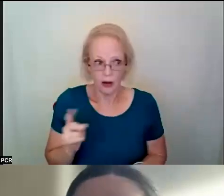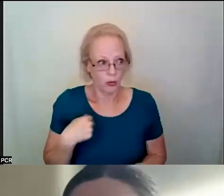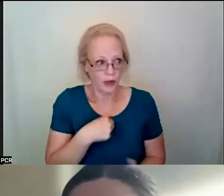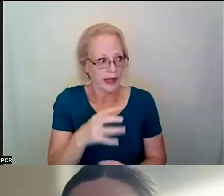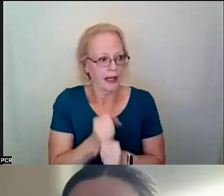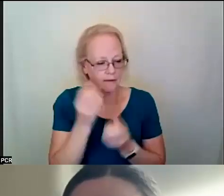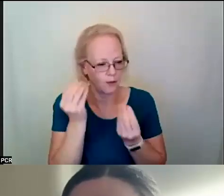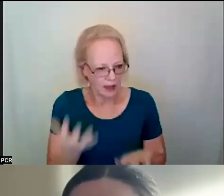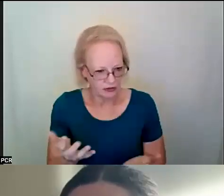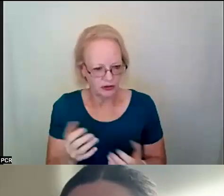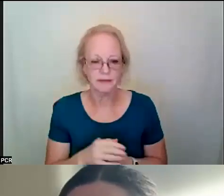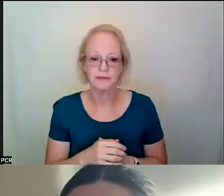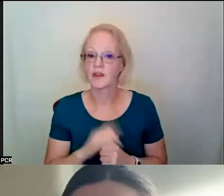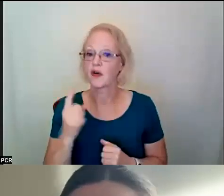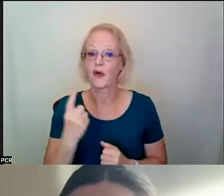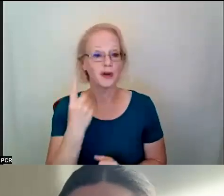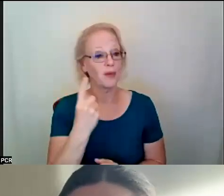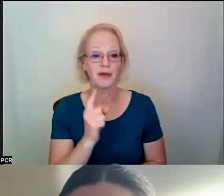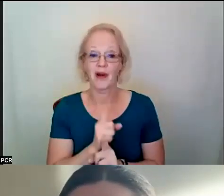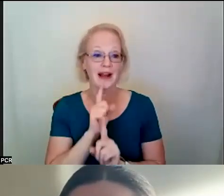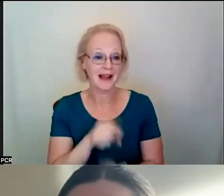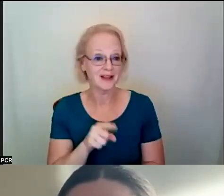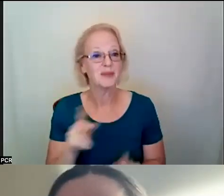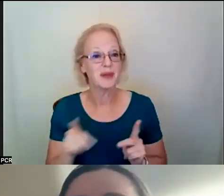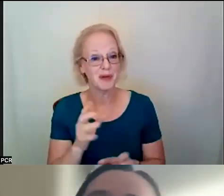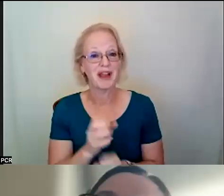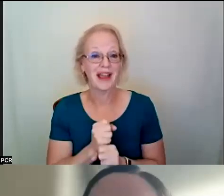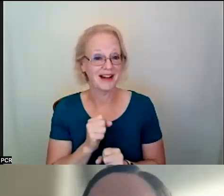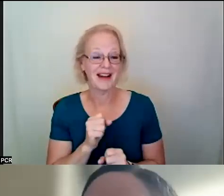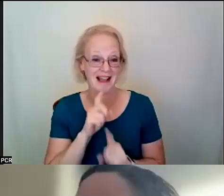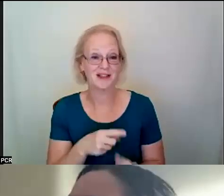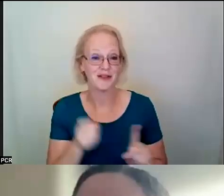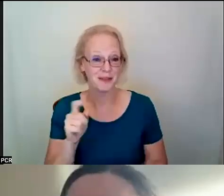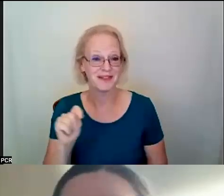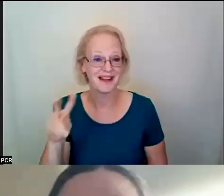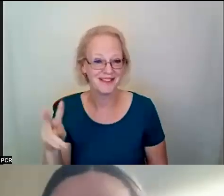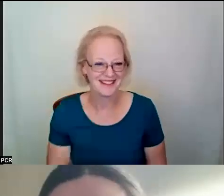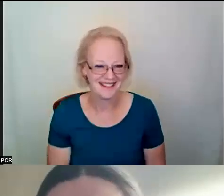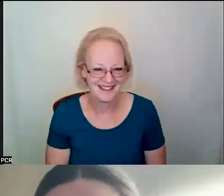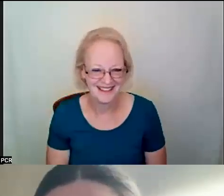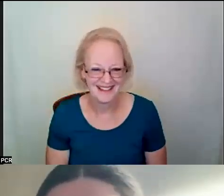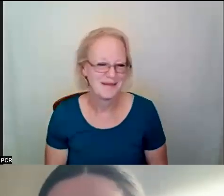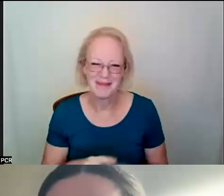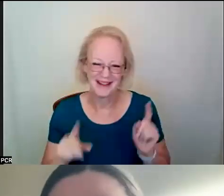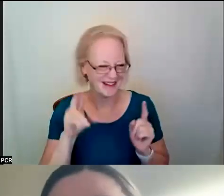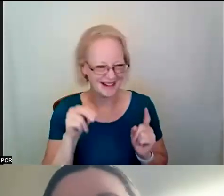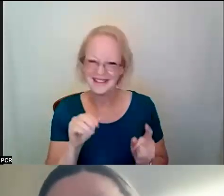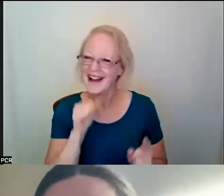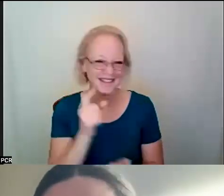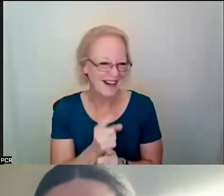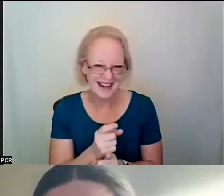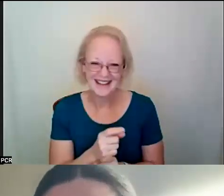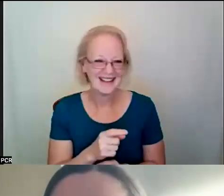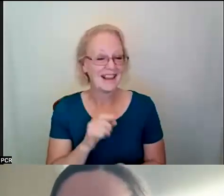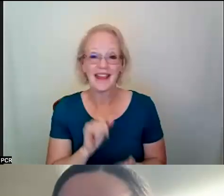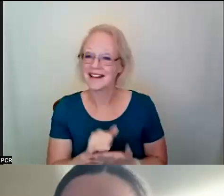which I think the only correct answer is television. But and I don't think that's correct, because I don't think that's where they should be